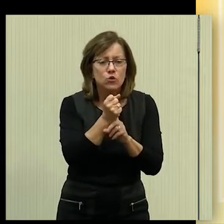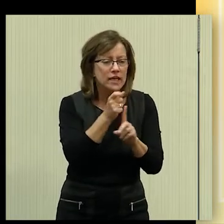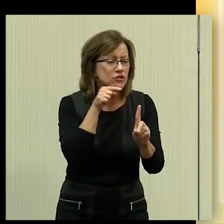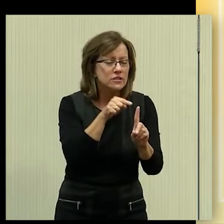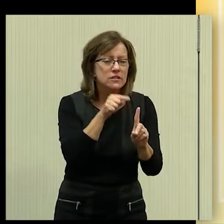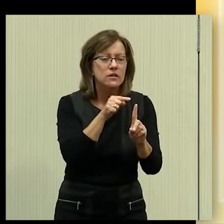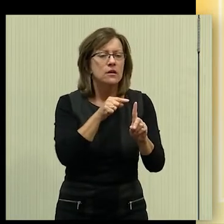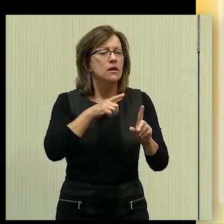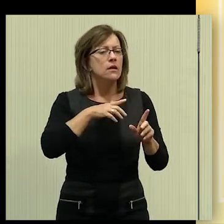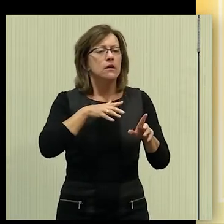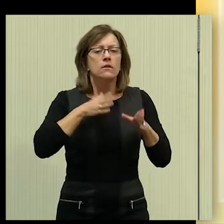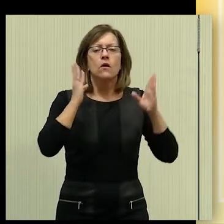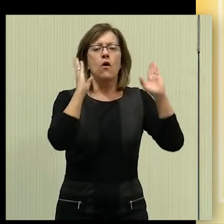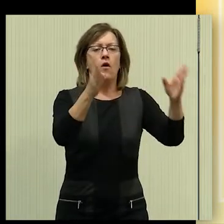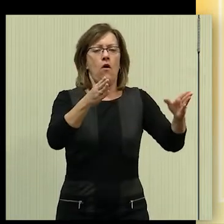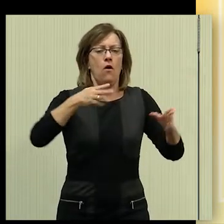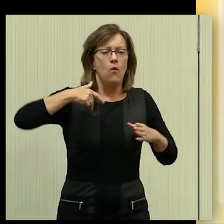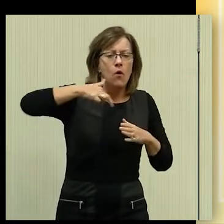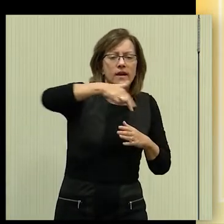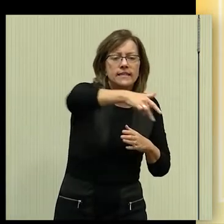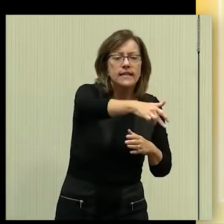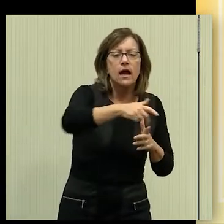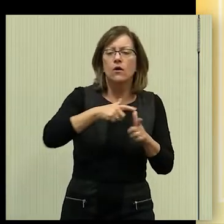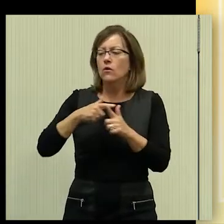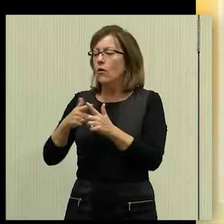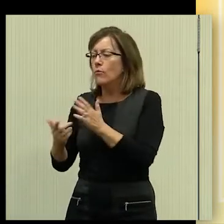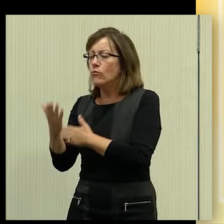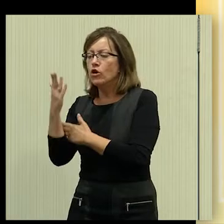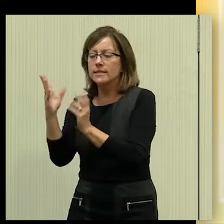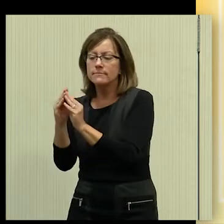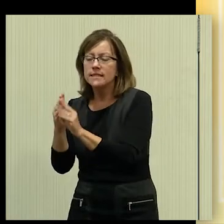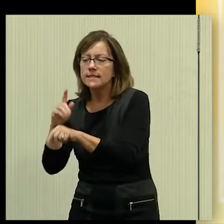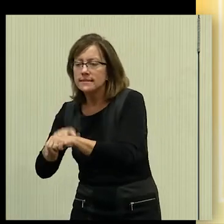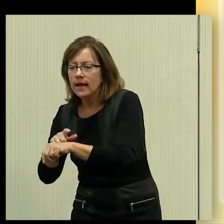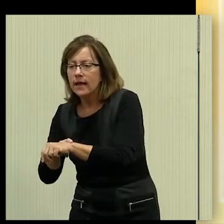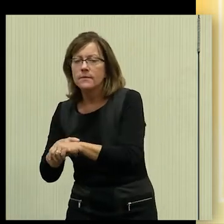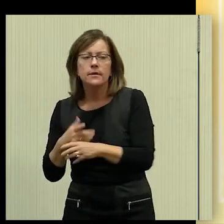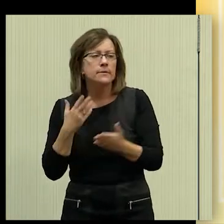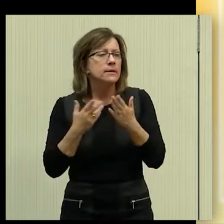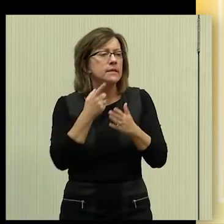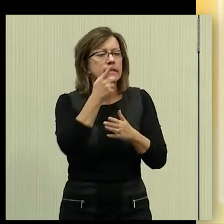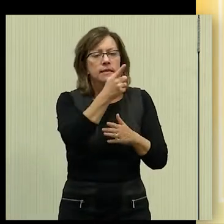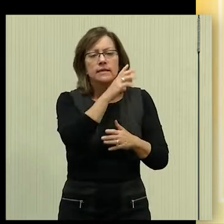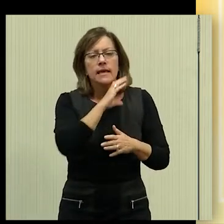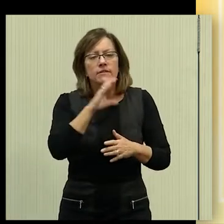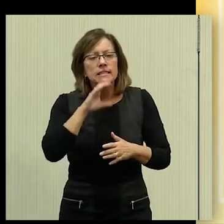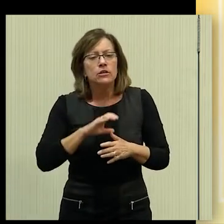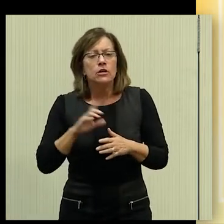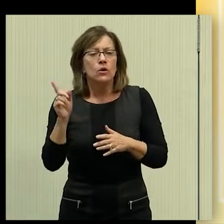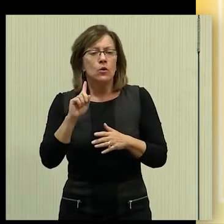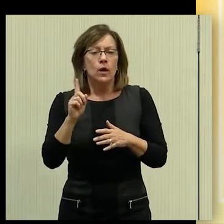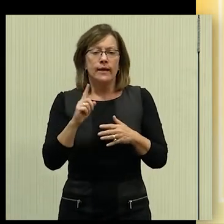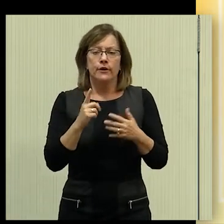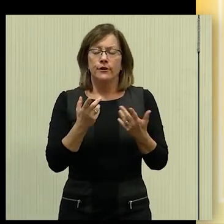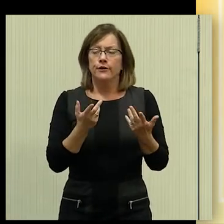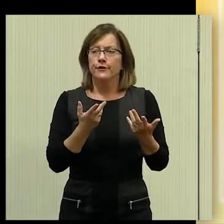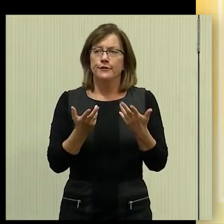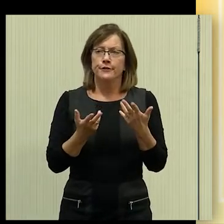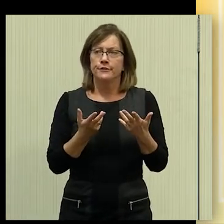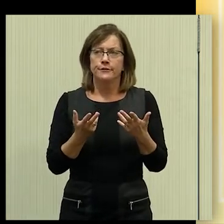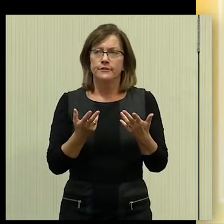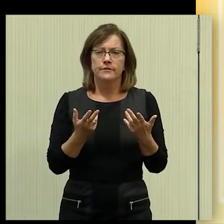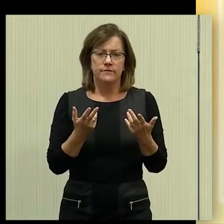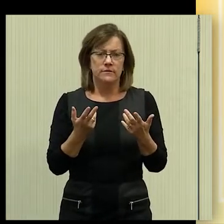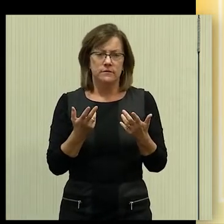maybe sitting at morning meeting time, maybe in the cafeteria, where those are kind of